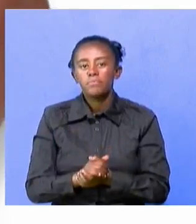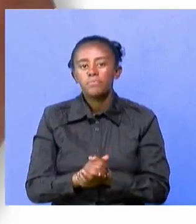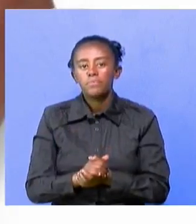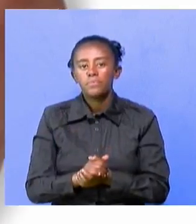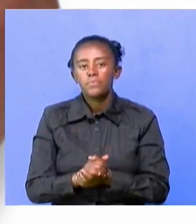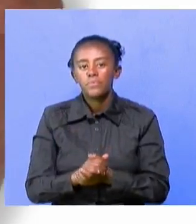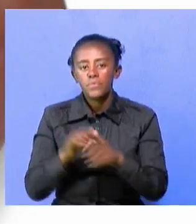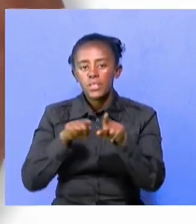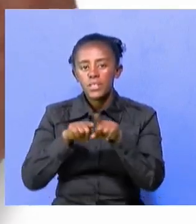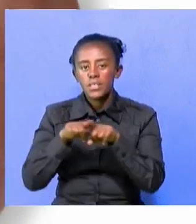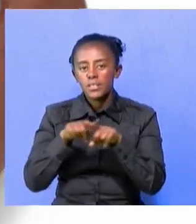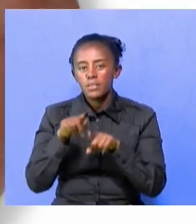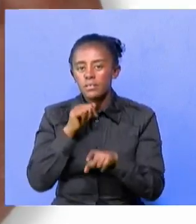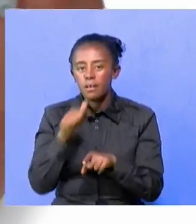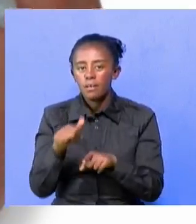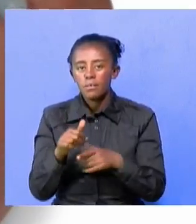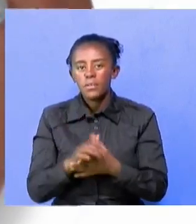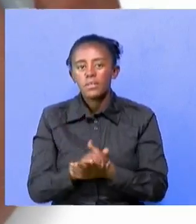Disagreement.